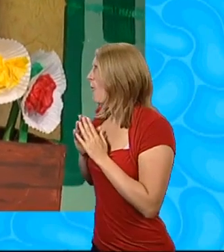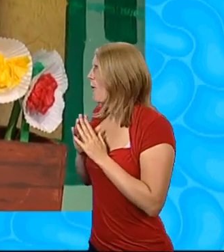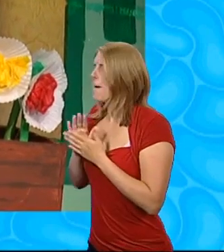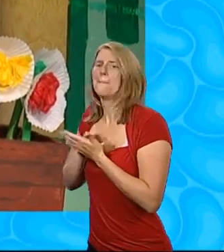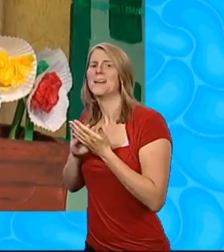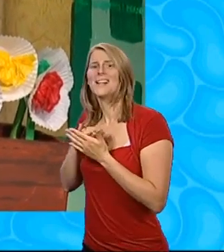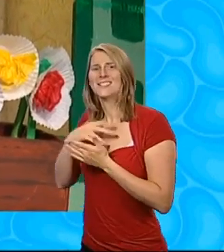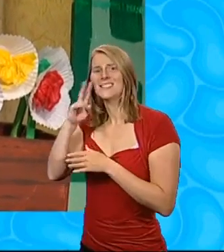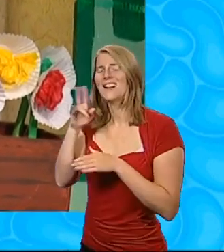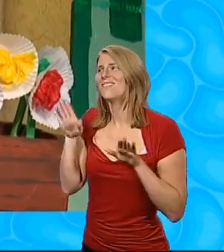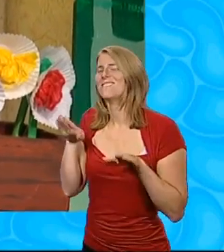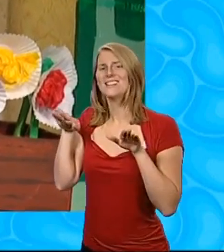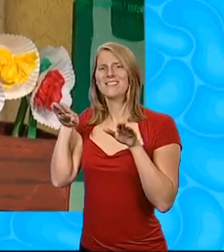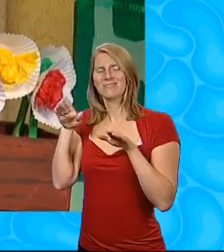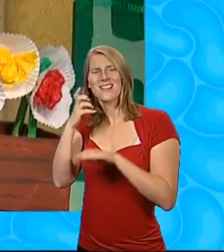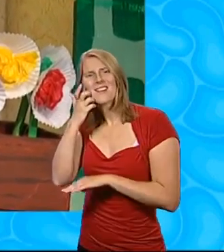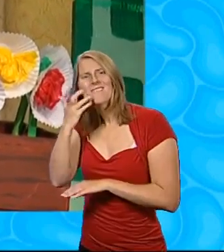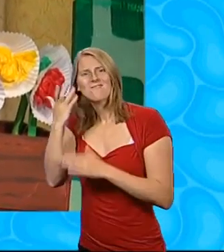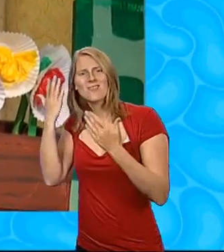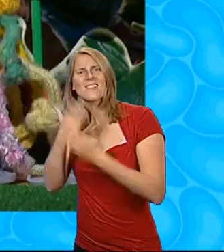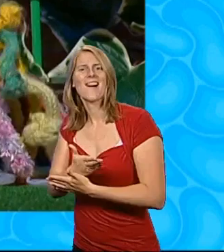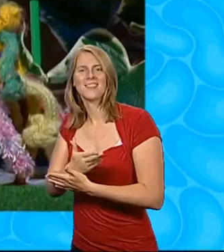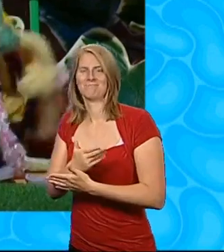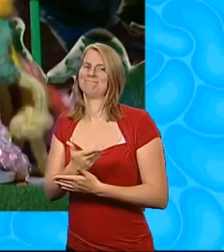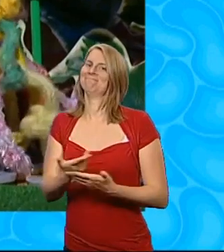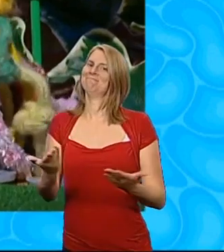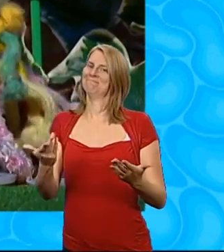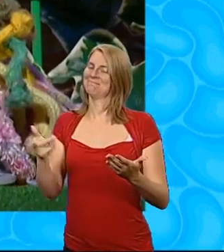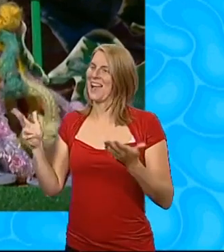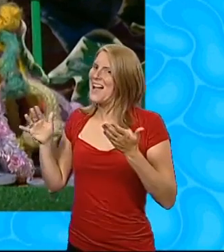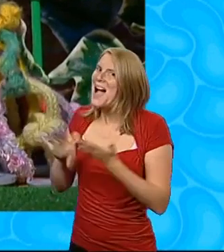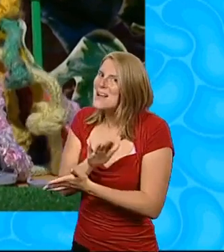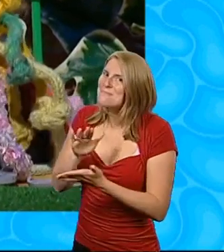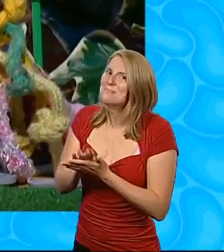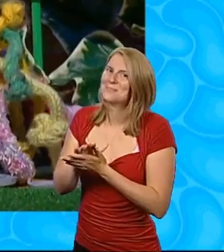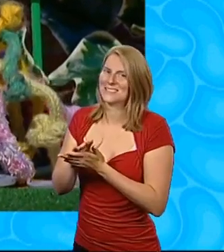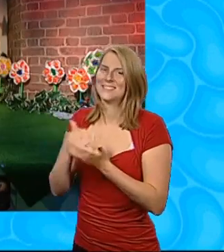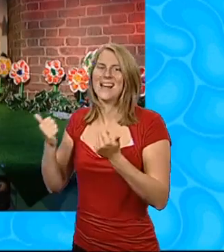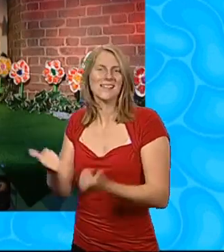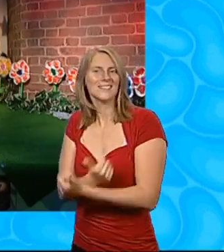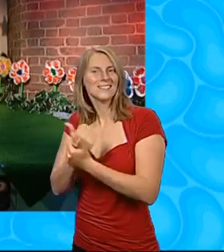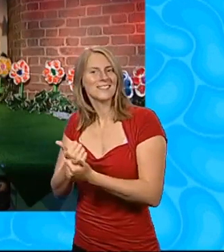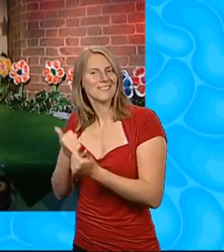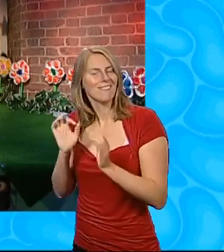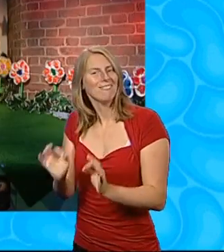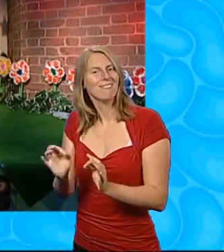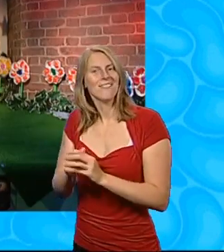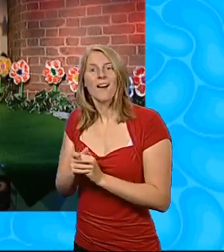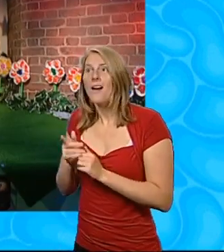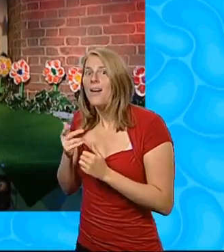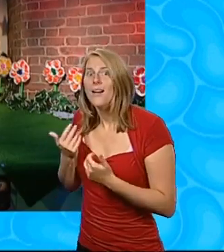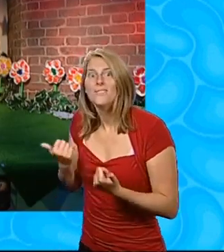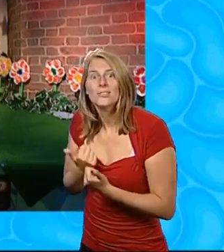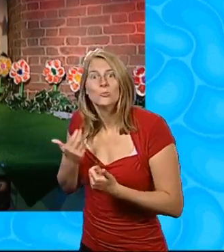fairy friends every night. There you go. Well, And that's a happier ending. And that's the end of the story. And she lived Yeah. happily ever after. But